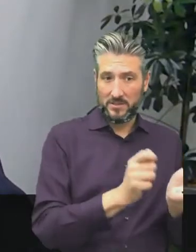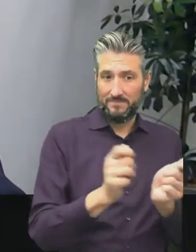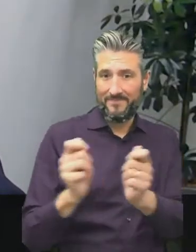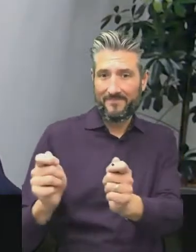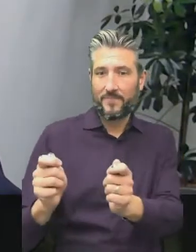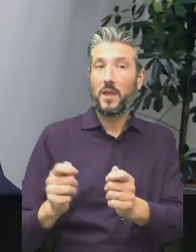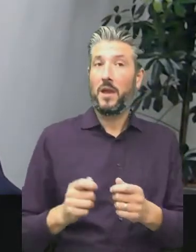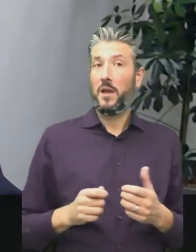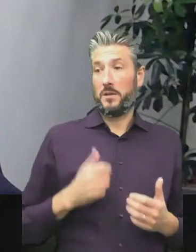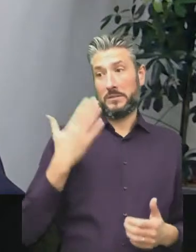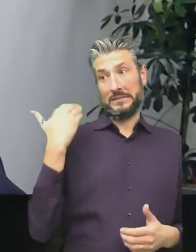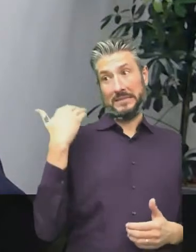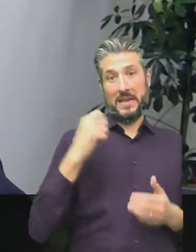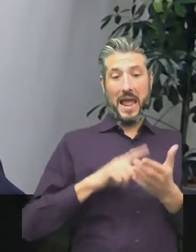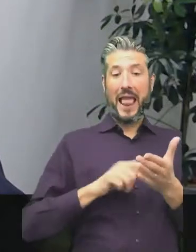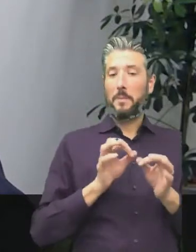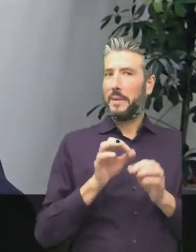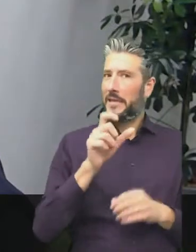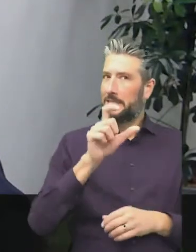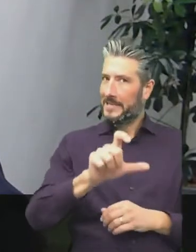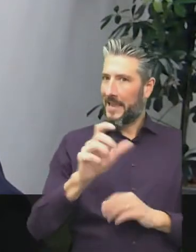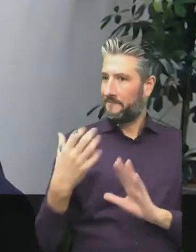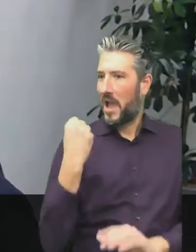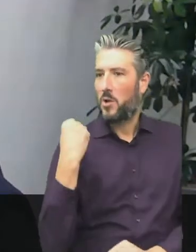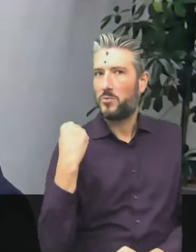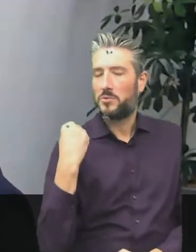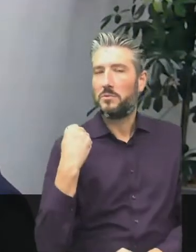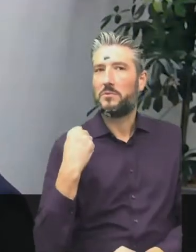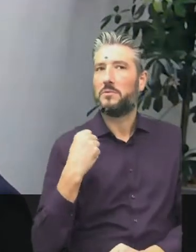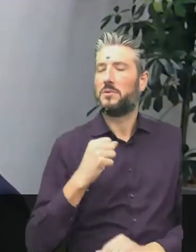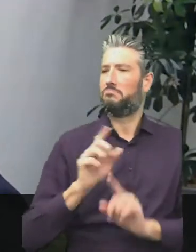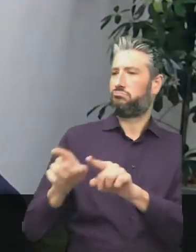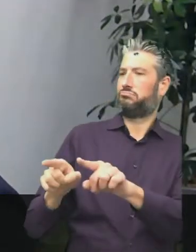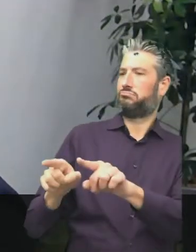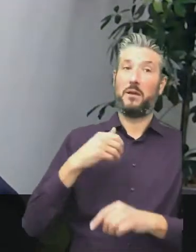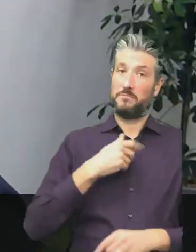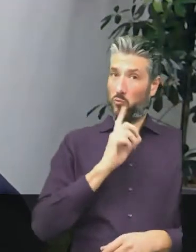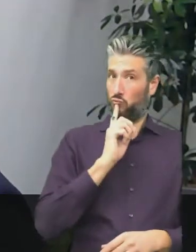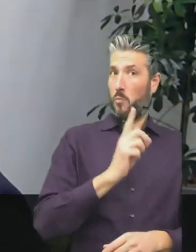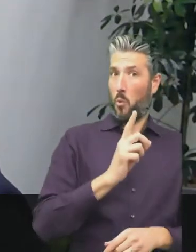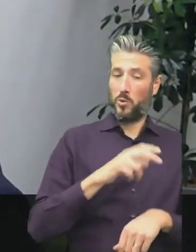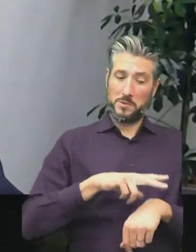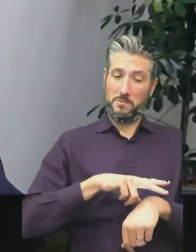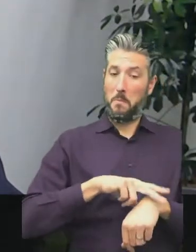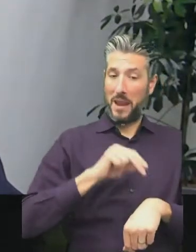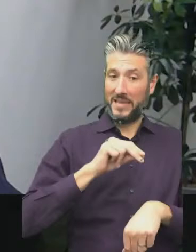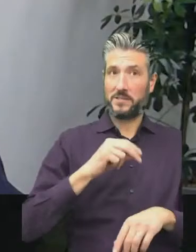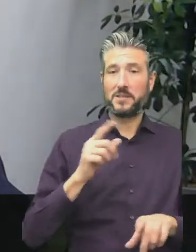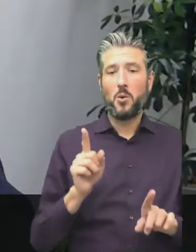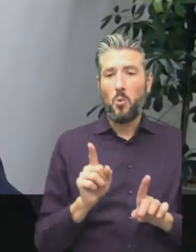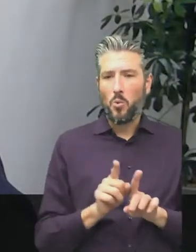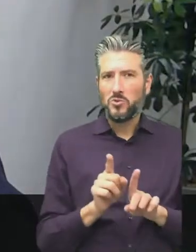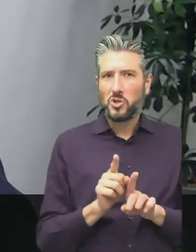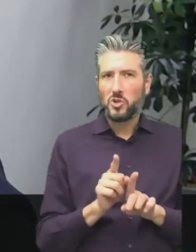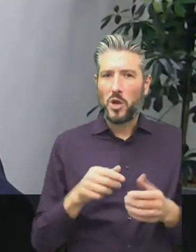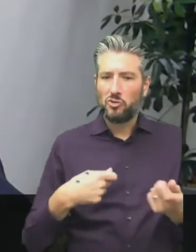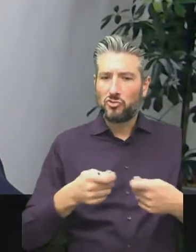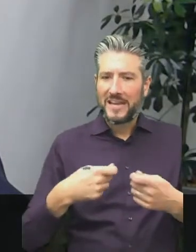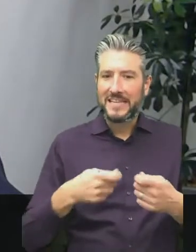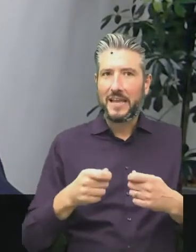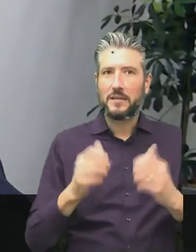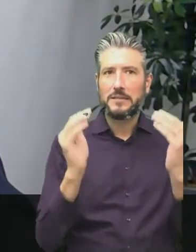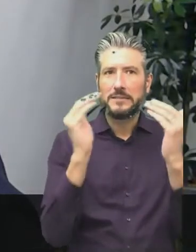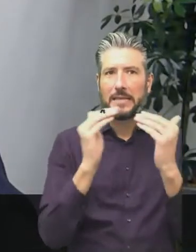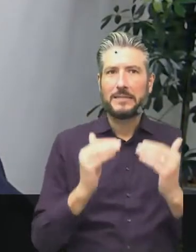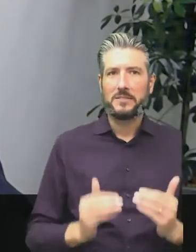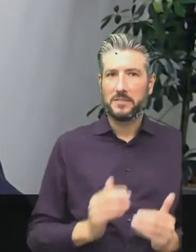and I've reported that particular person to the Met Police Service and Trading Standards. What's happened now is the experts who do these forms